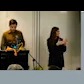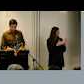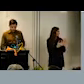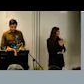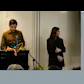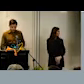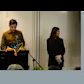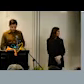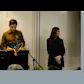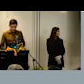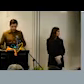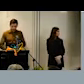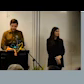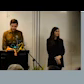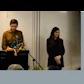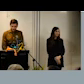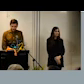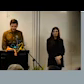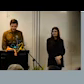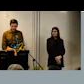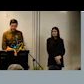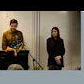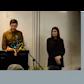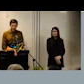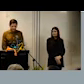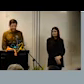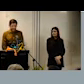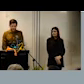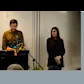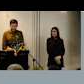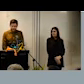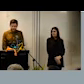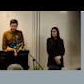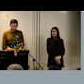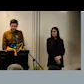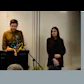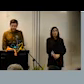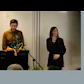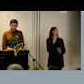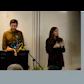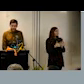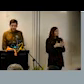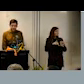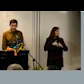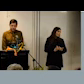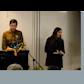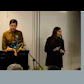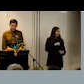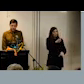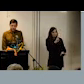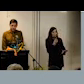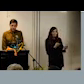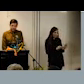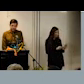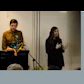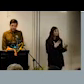So let me just make sure this is buffering. Yes, it works. So at the end of the day, when he gets tired, Tim goes to bed and he drifts